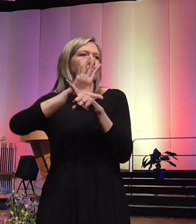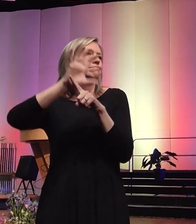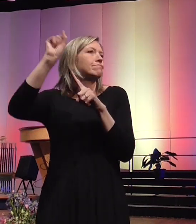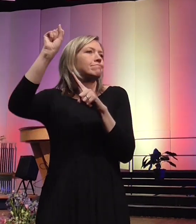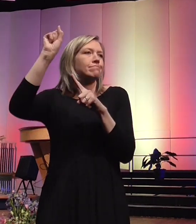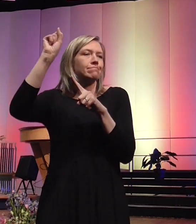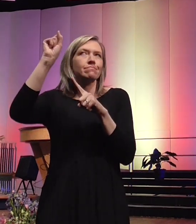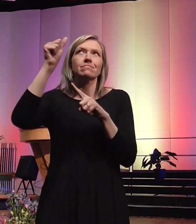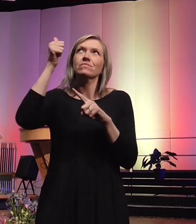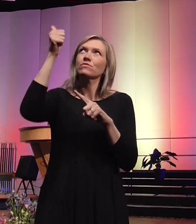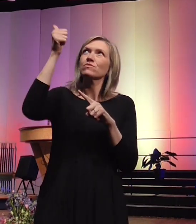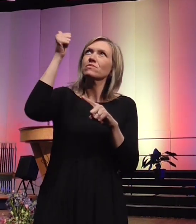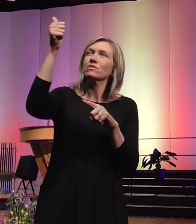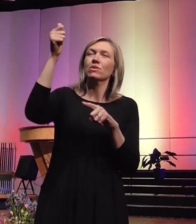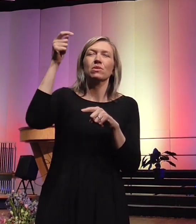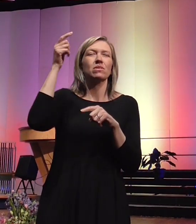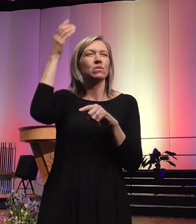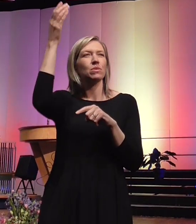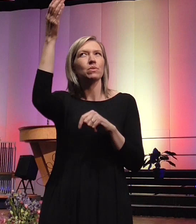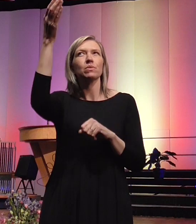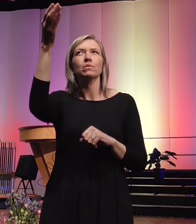wonders. You are.